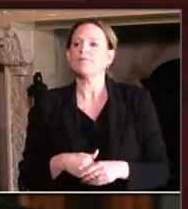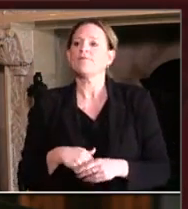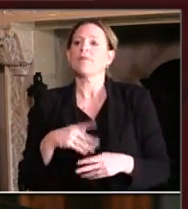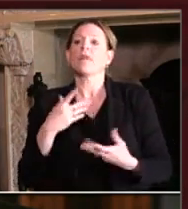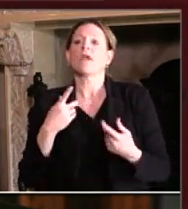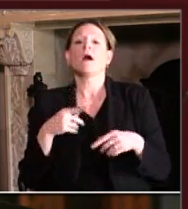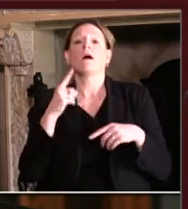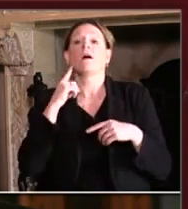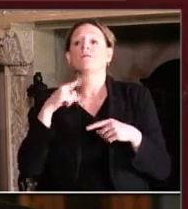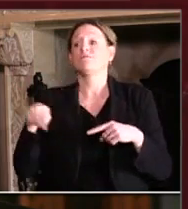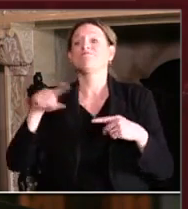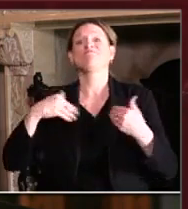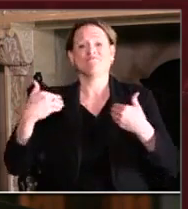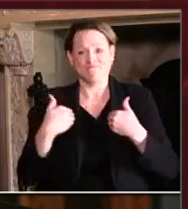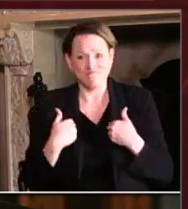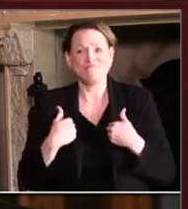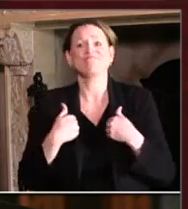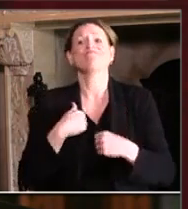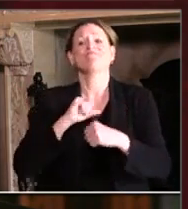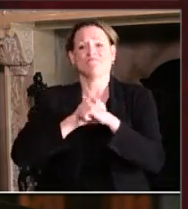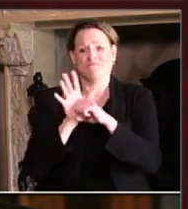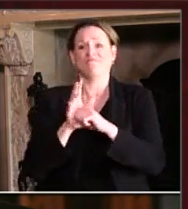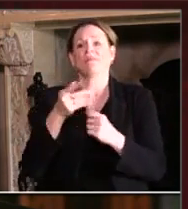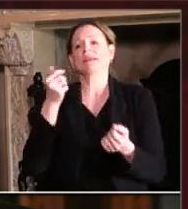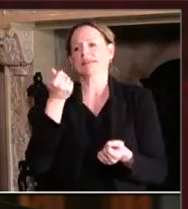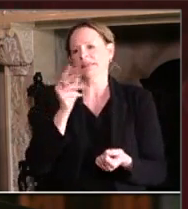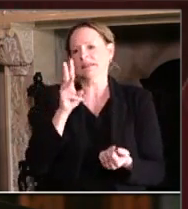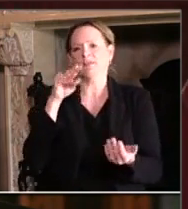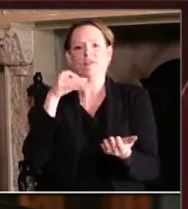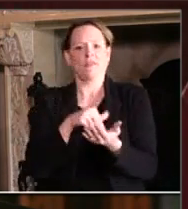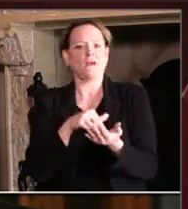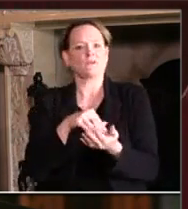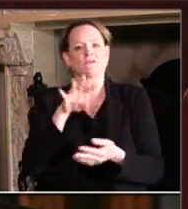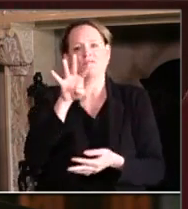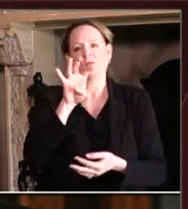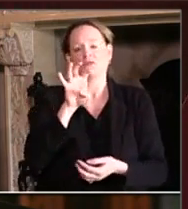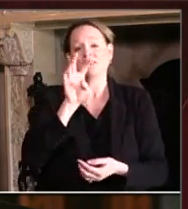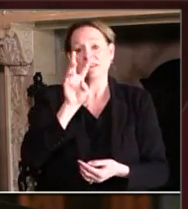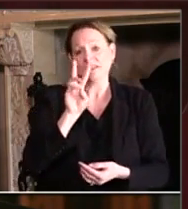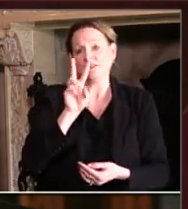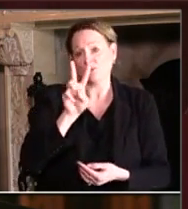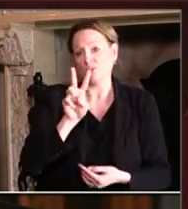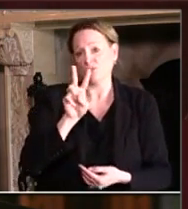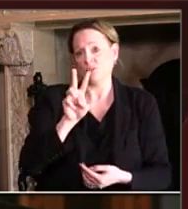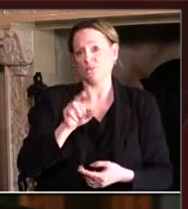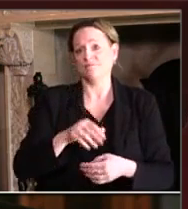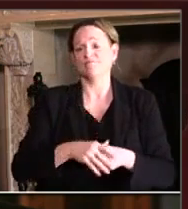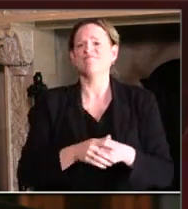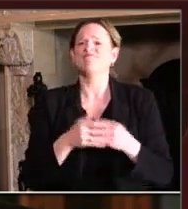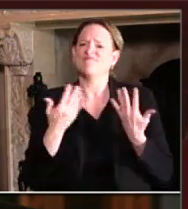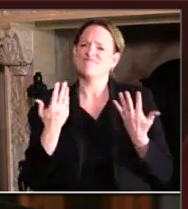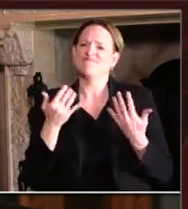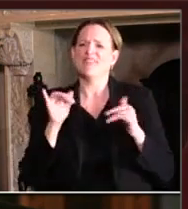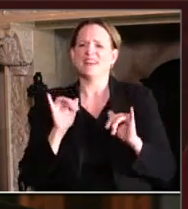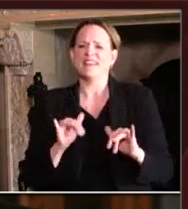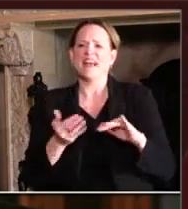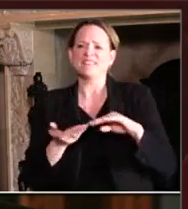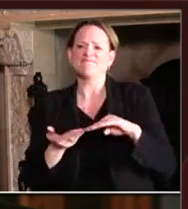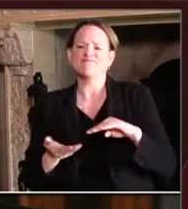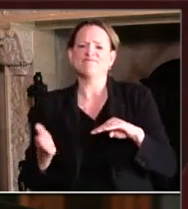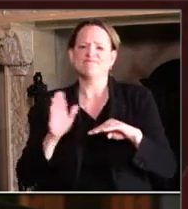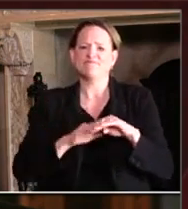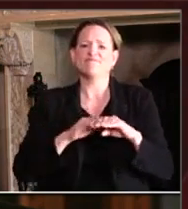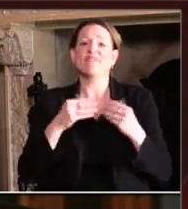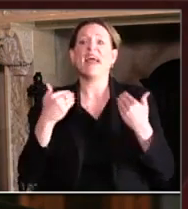16,462 confirmed cases of COVID-19 here in Wisconsin, which is an increase of 599